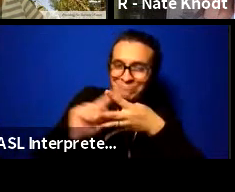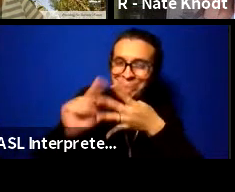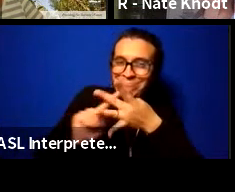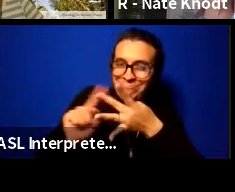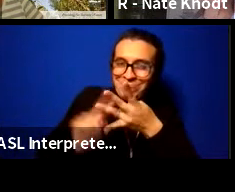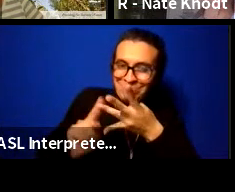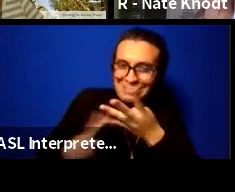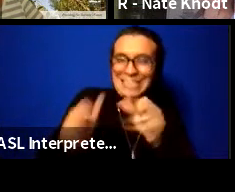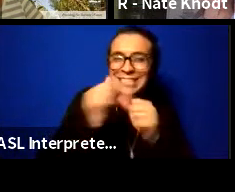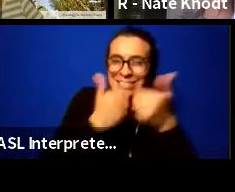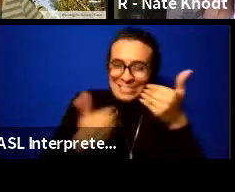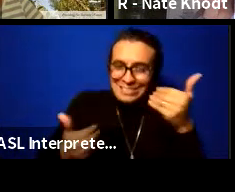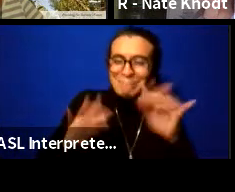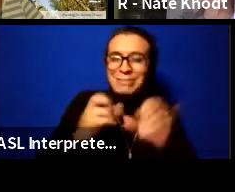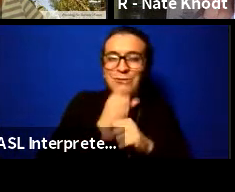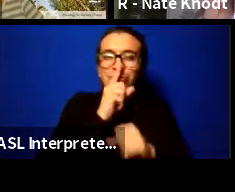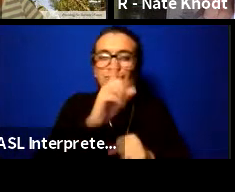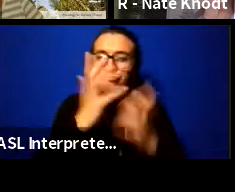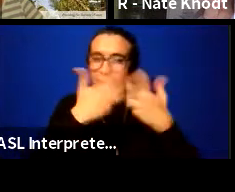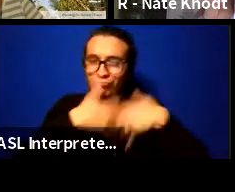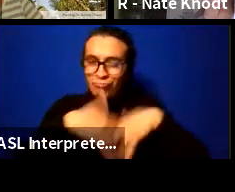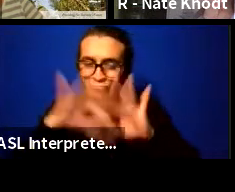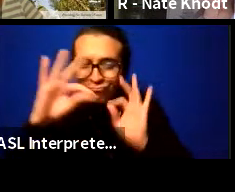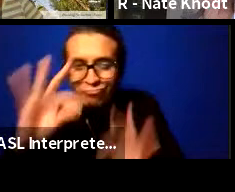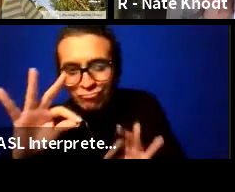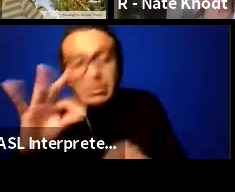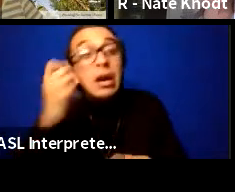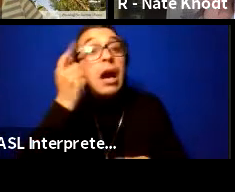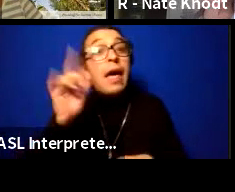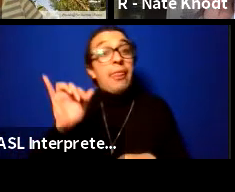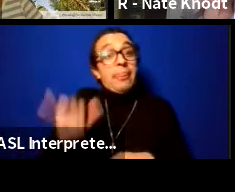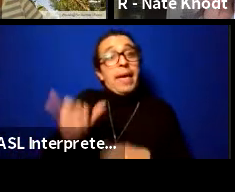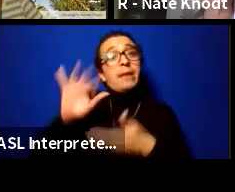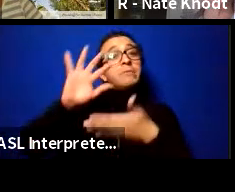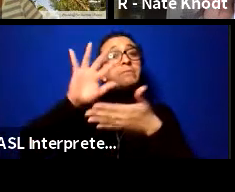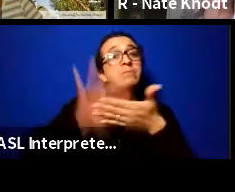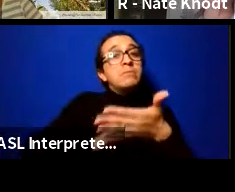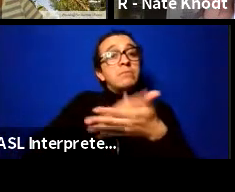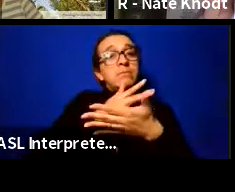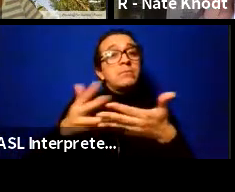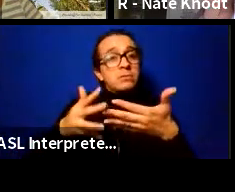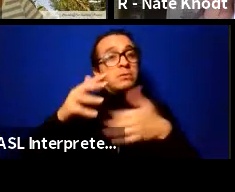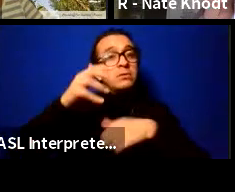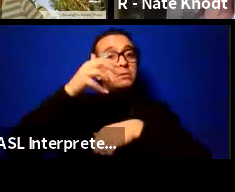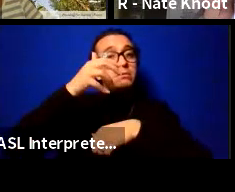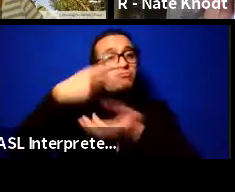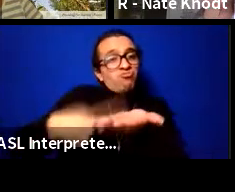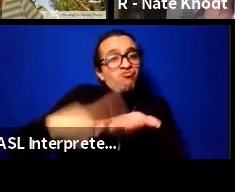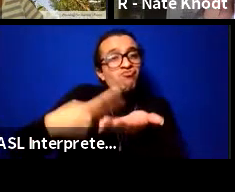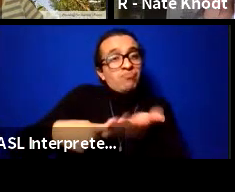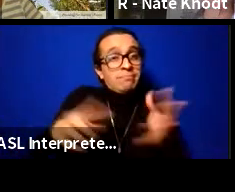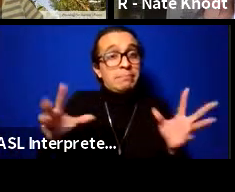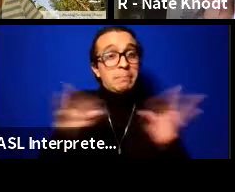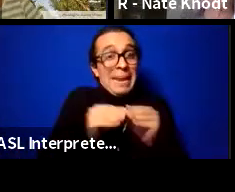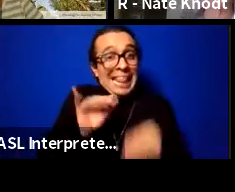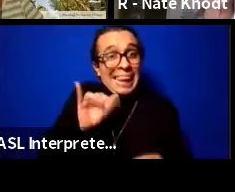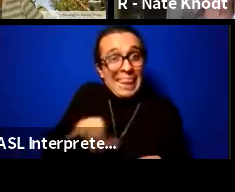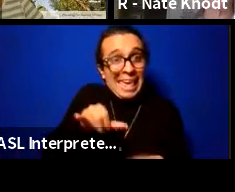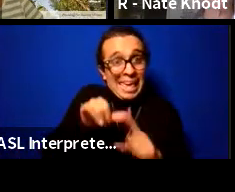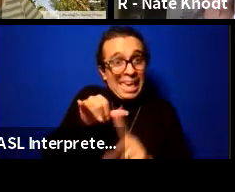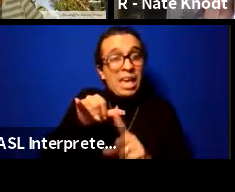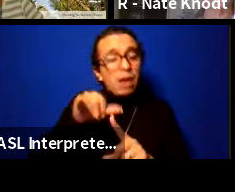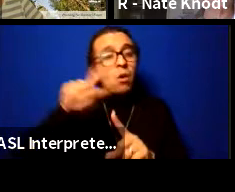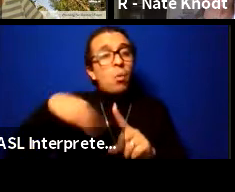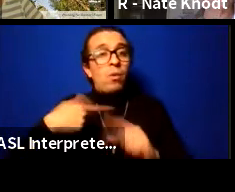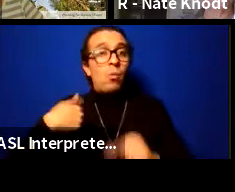during the agenda setting meeting where a lot of this kind of like thought of exactly this exercise came out, one of